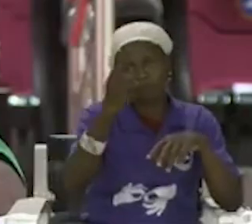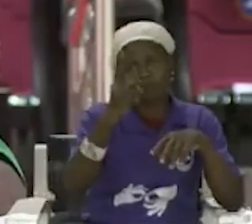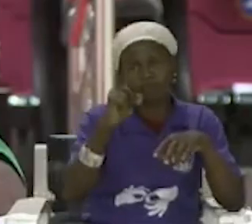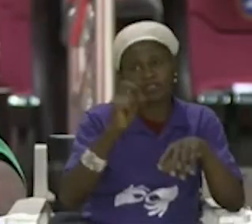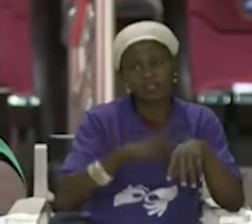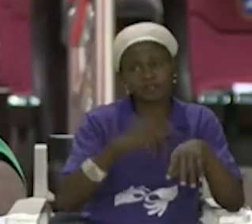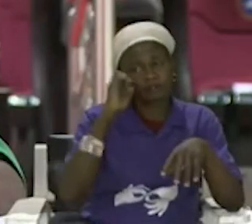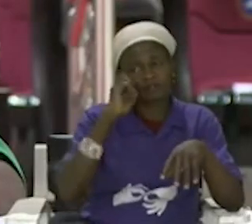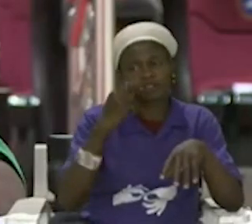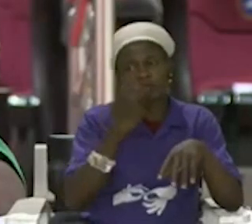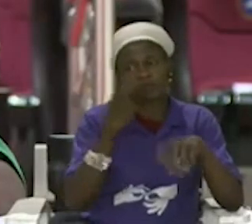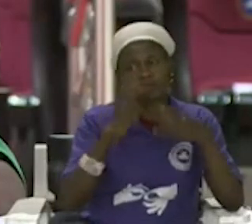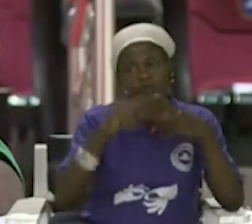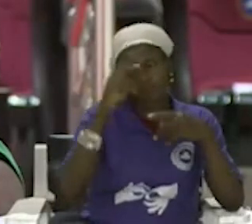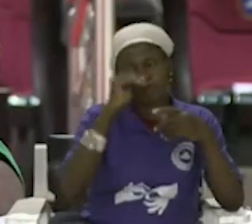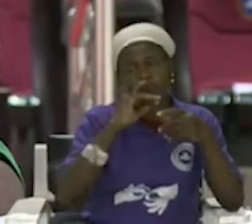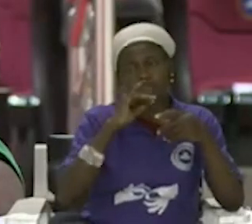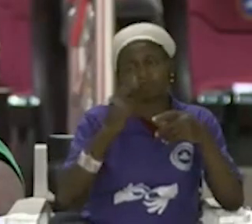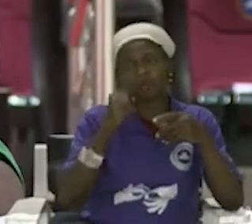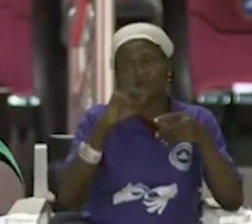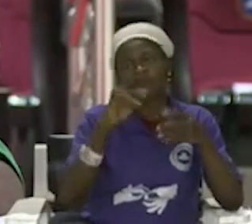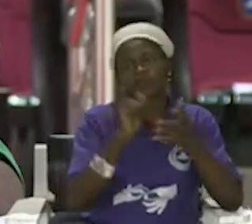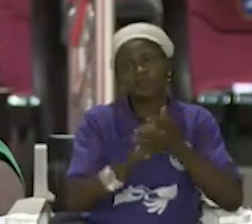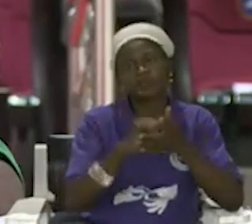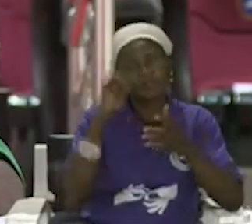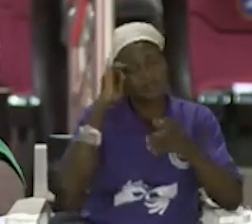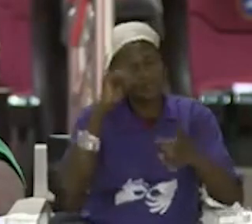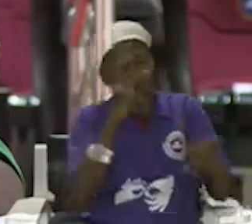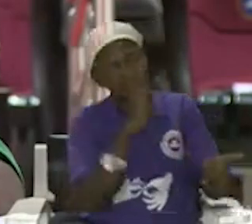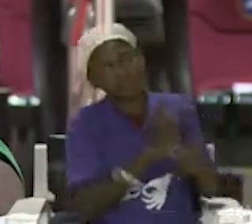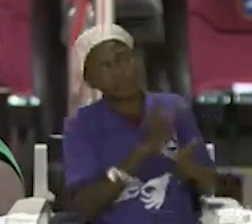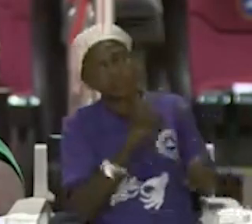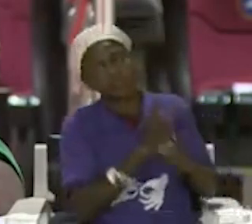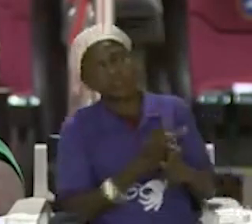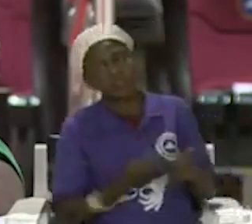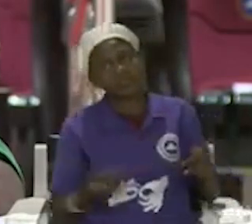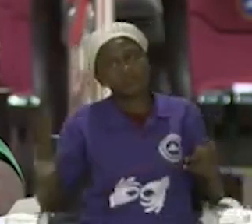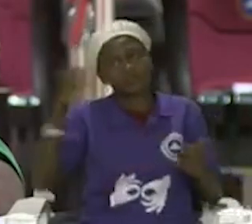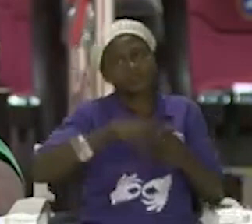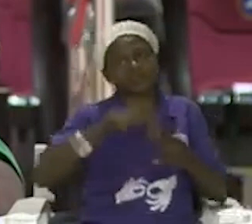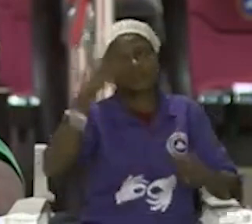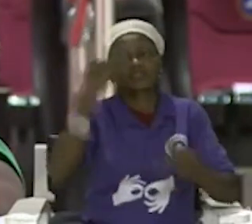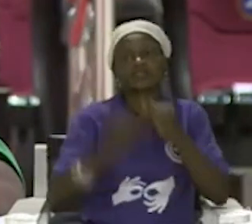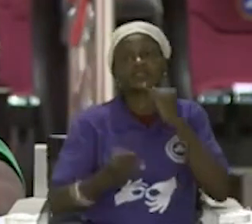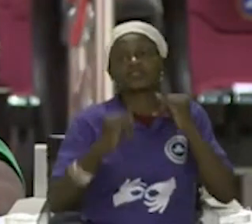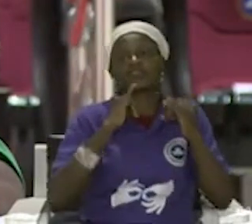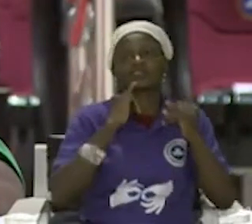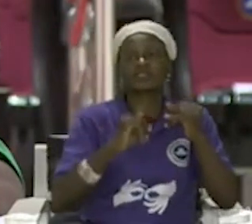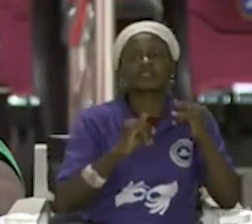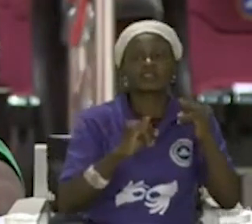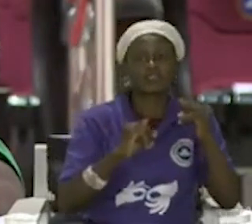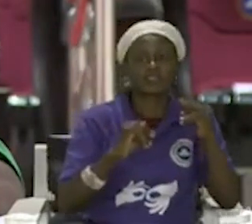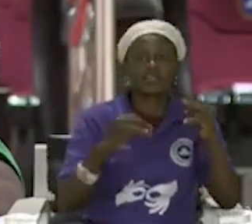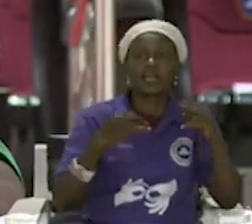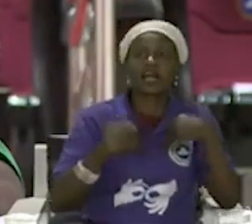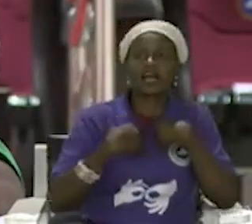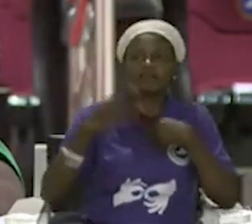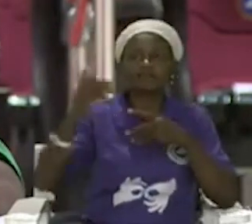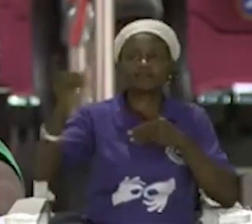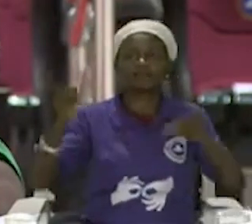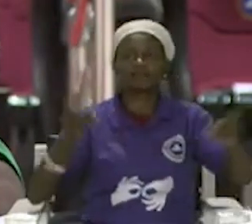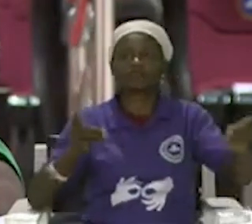him, the one that he reserved to the end is have dominion.